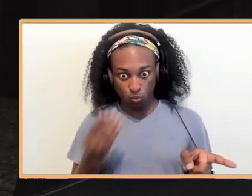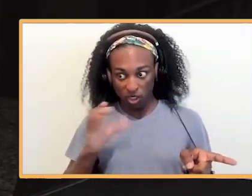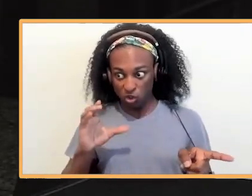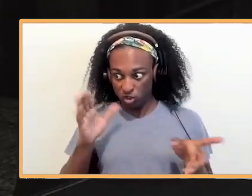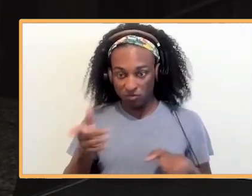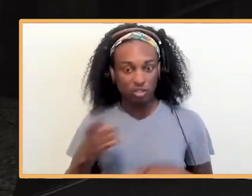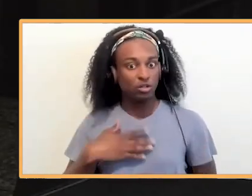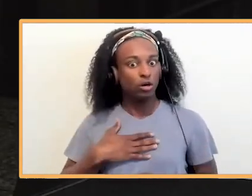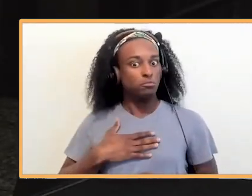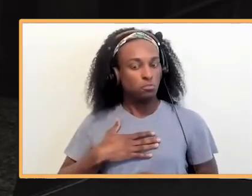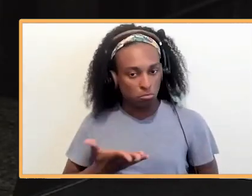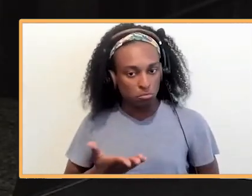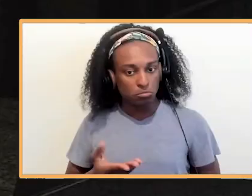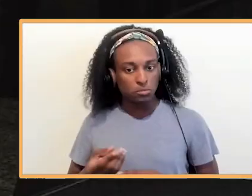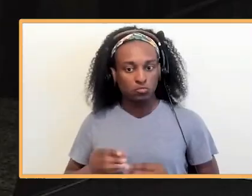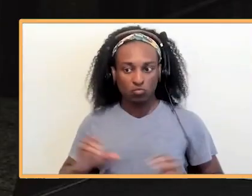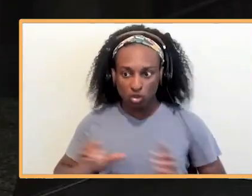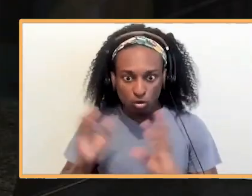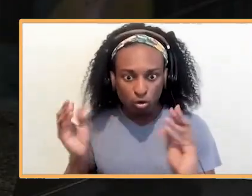what feeds this disparity?